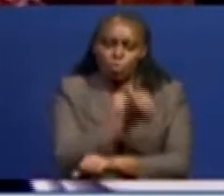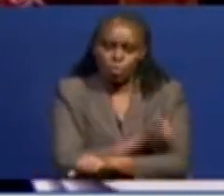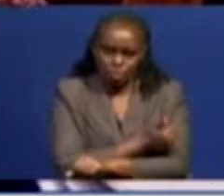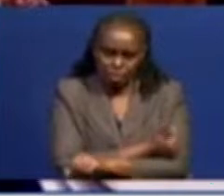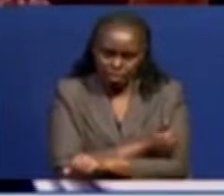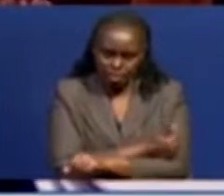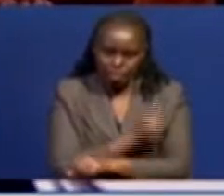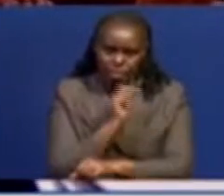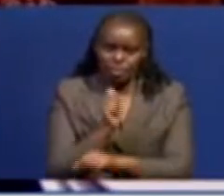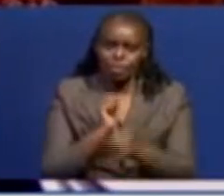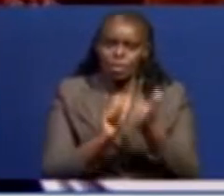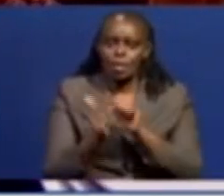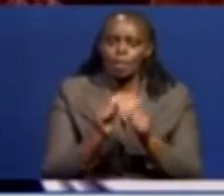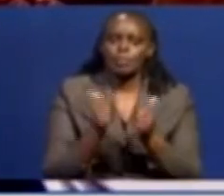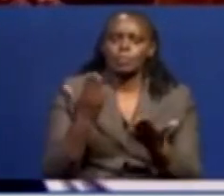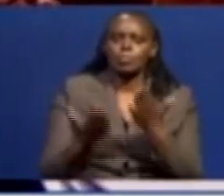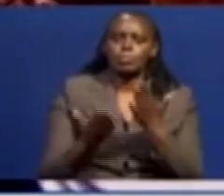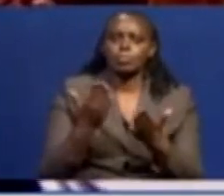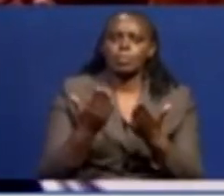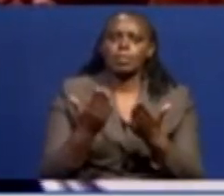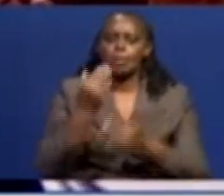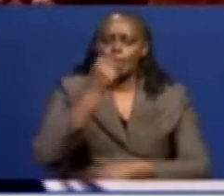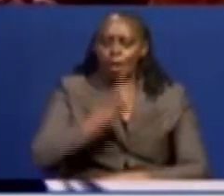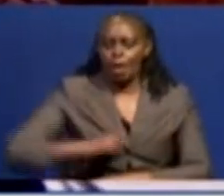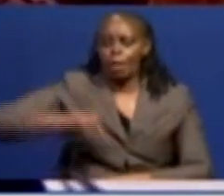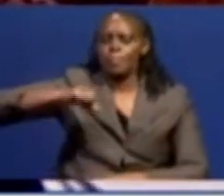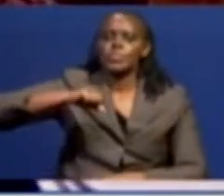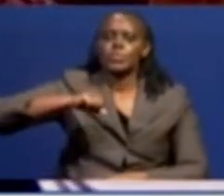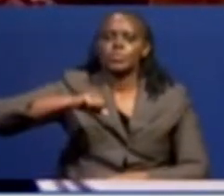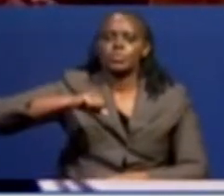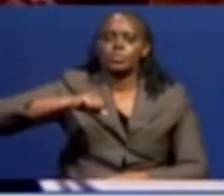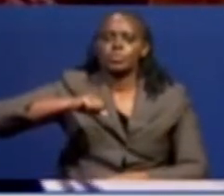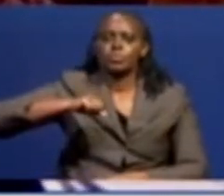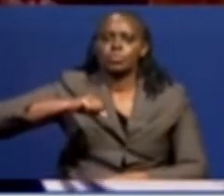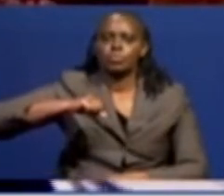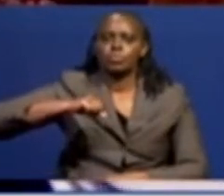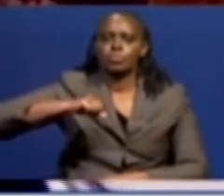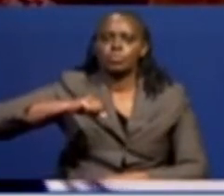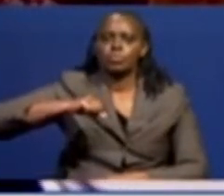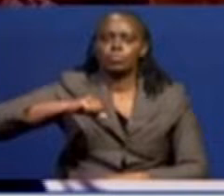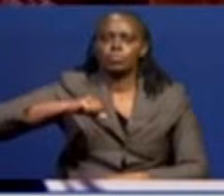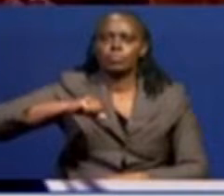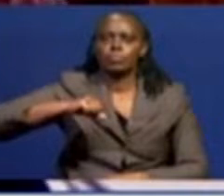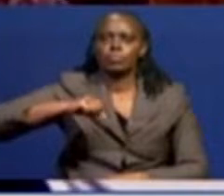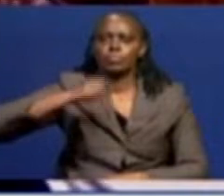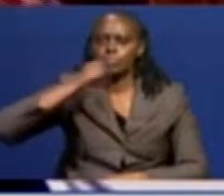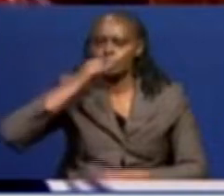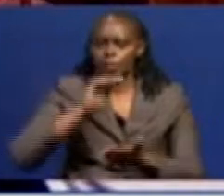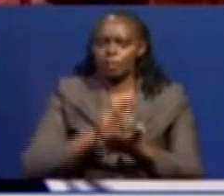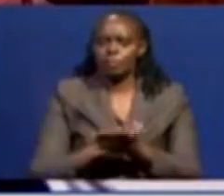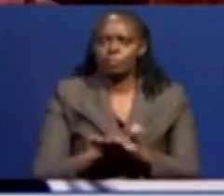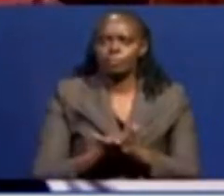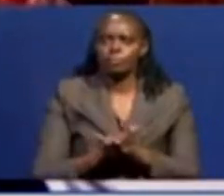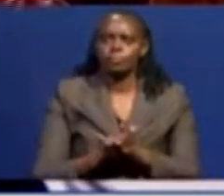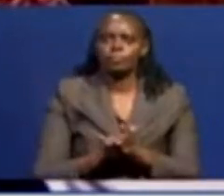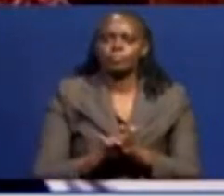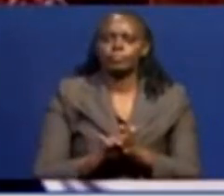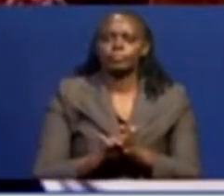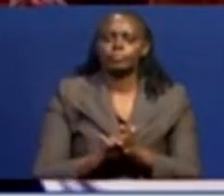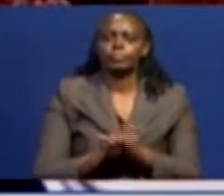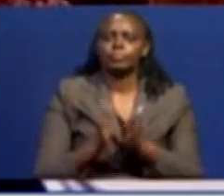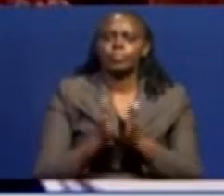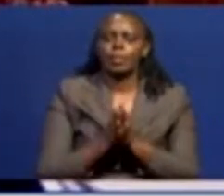And this is an action that may be subject to abuse. And I believe... Yes. Yes.